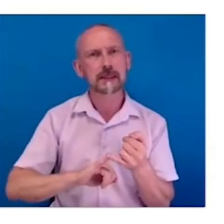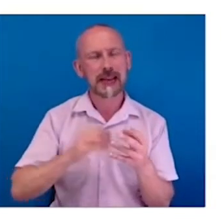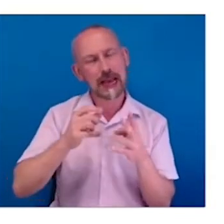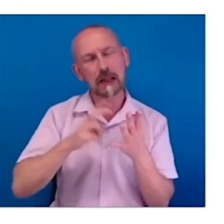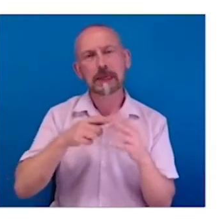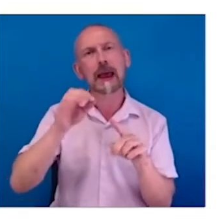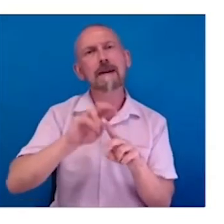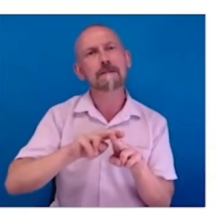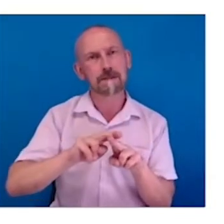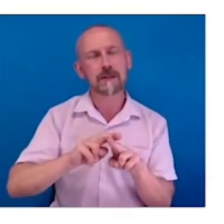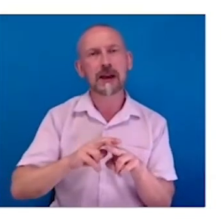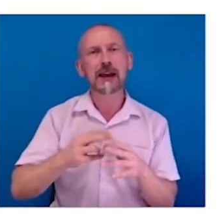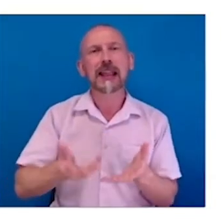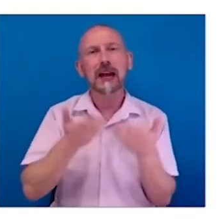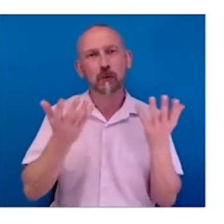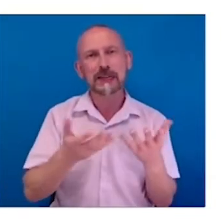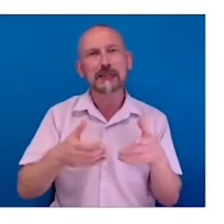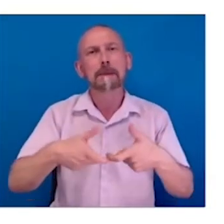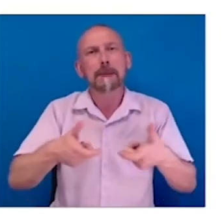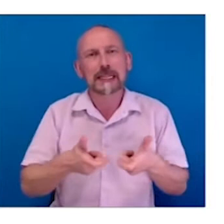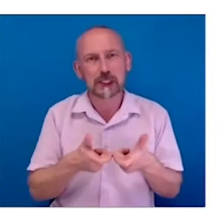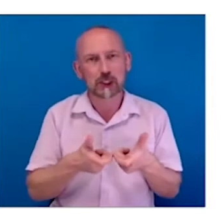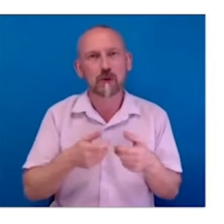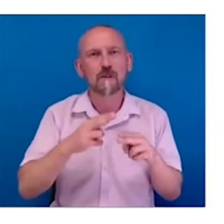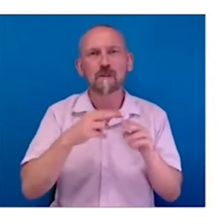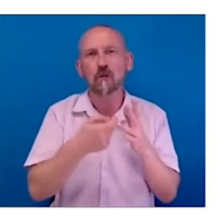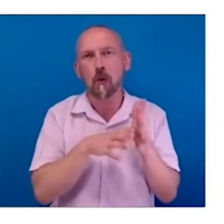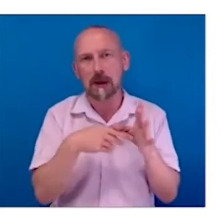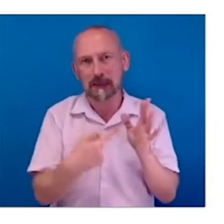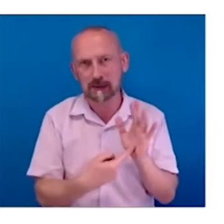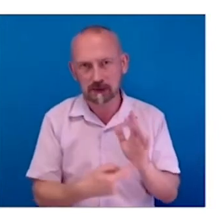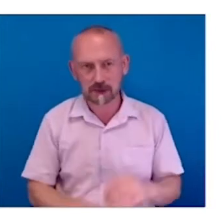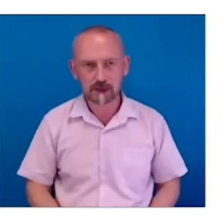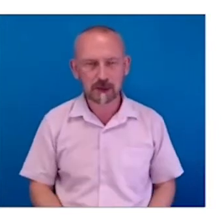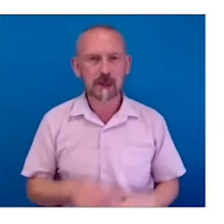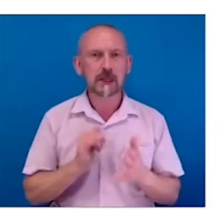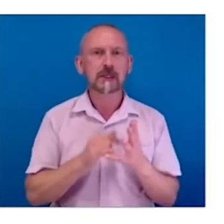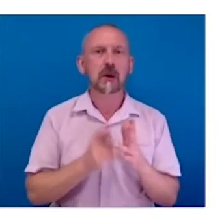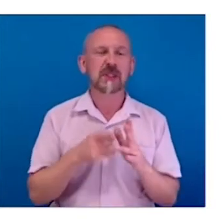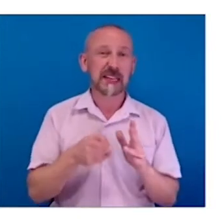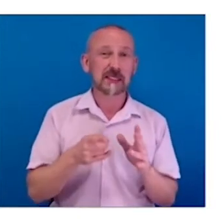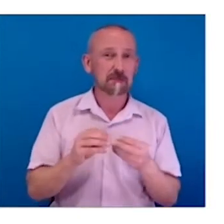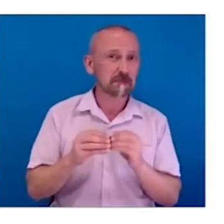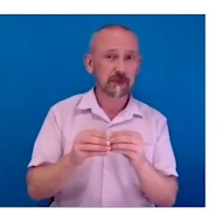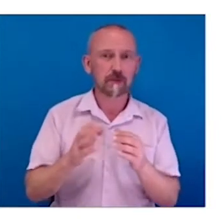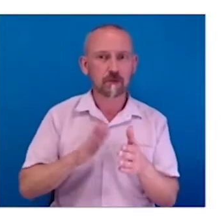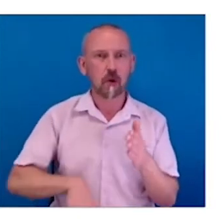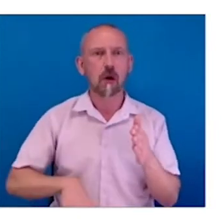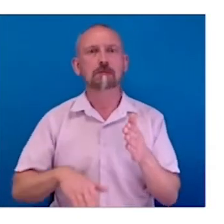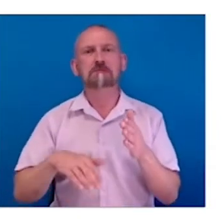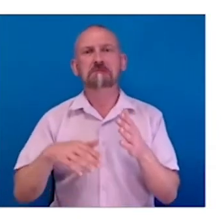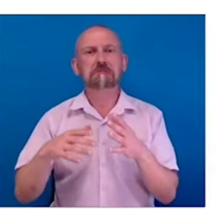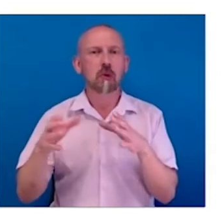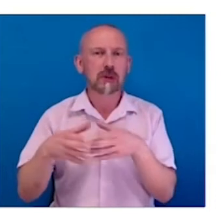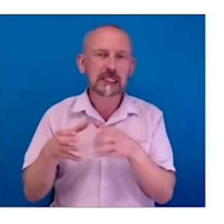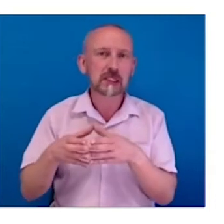and promoted by organisations for visually impaired people and other organisations in collaboration with W3C,